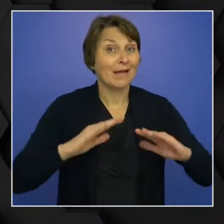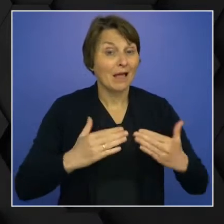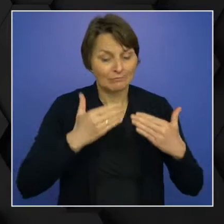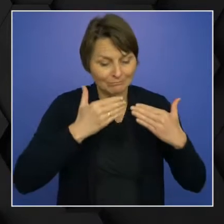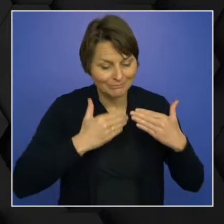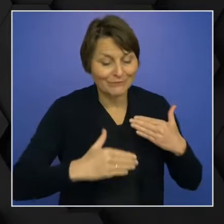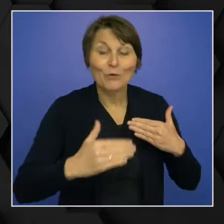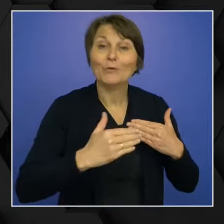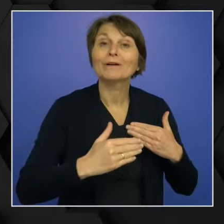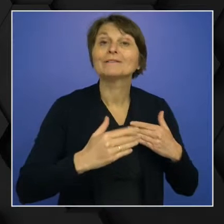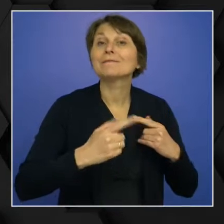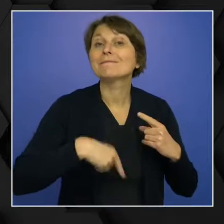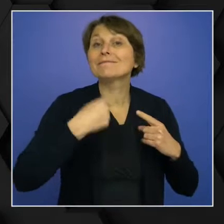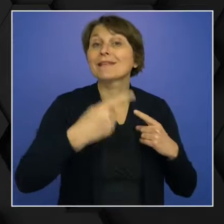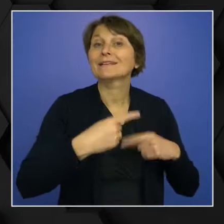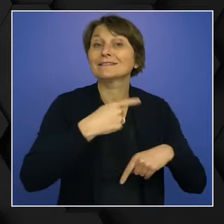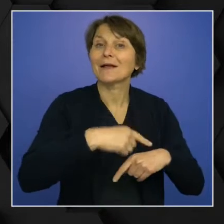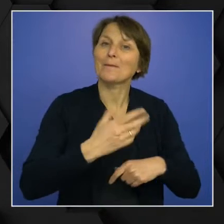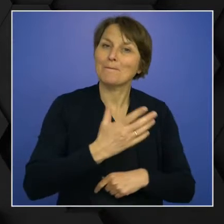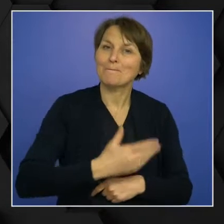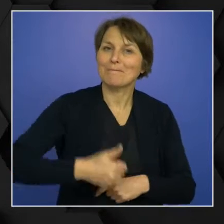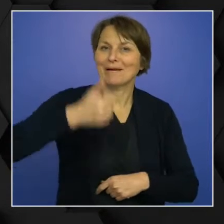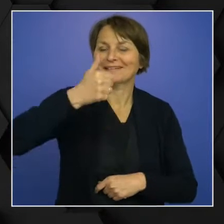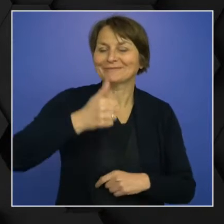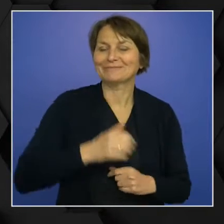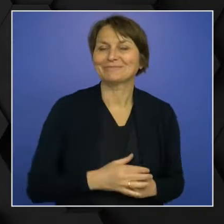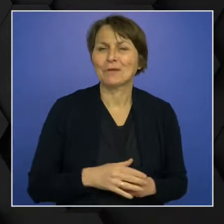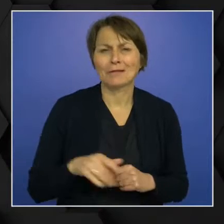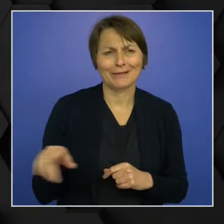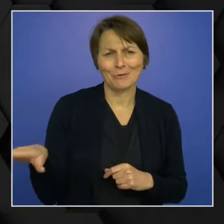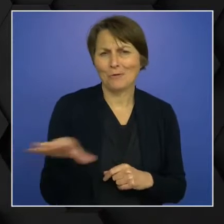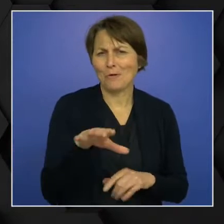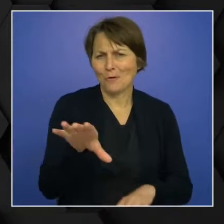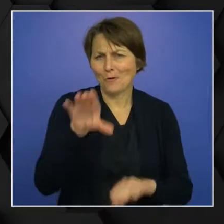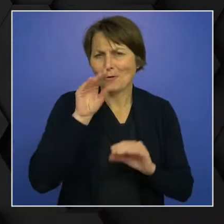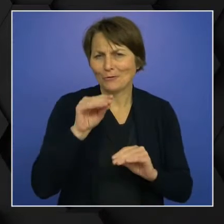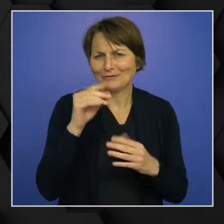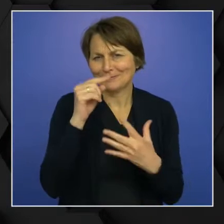better next time. So I think we've all learned a ton of stuff.